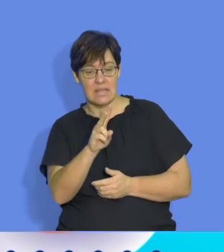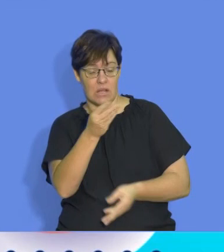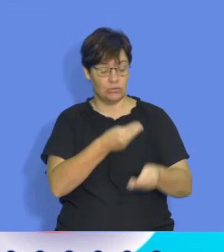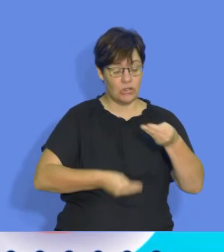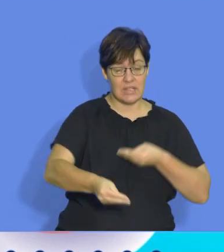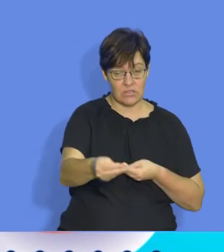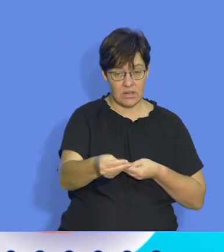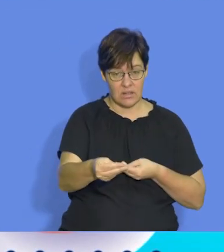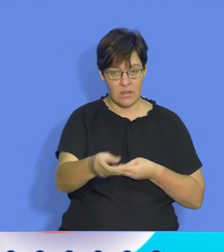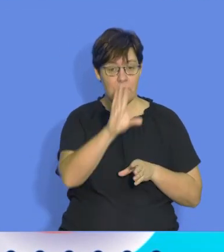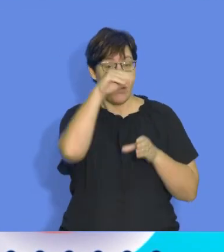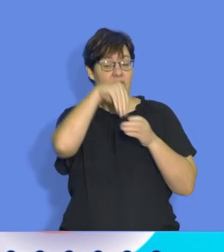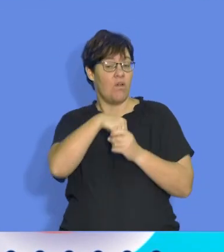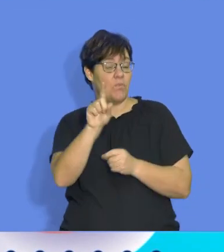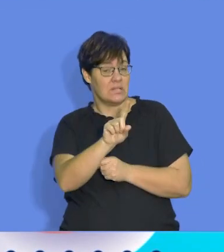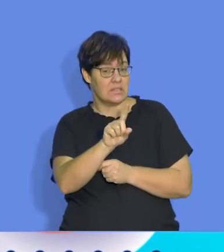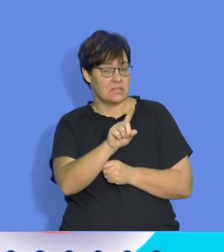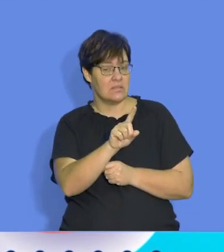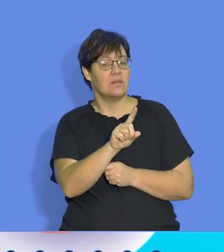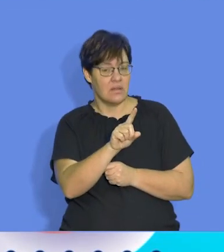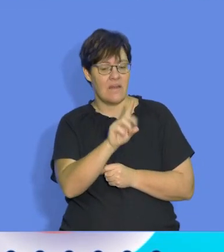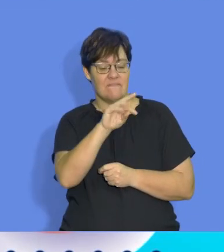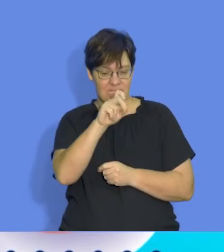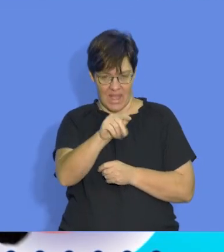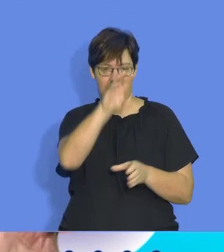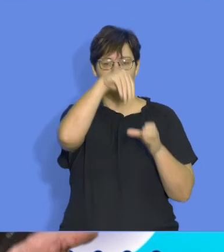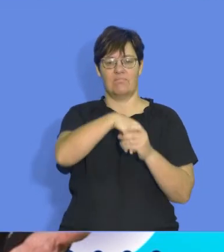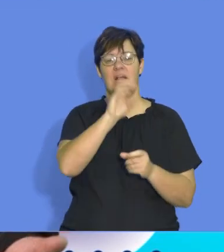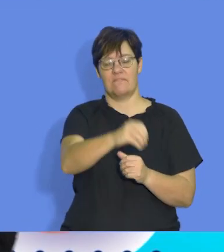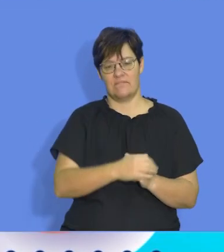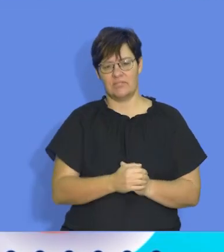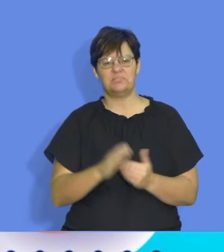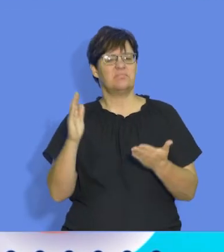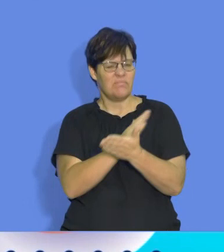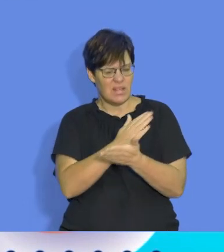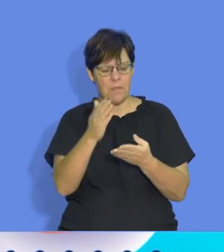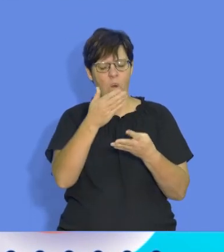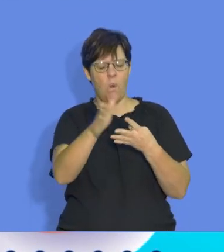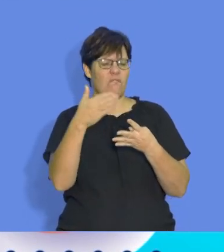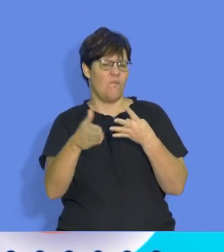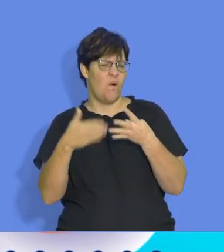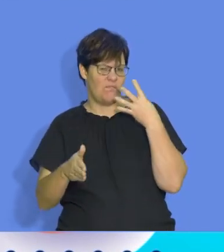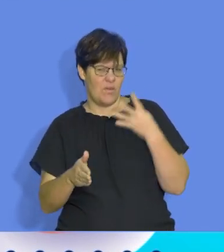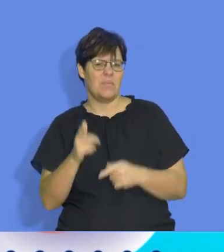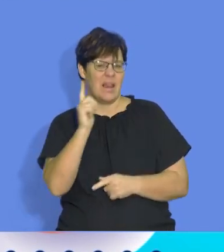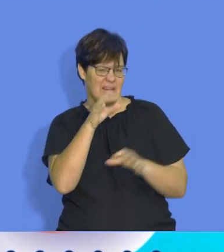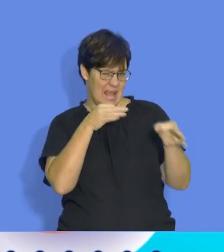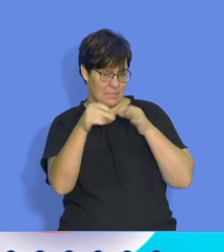that you are involved in would attract VAT. Obviously, there are certain exclusions, but more about that just now.